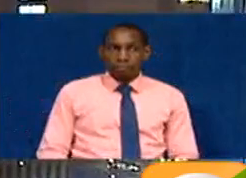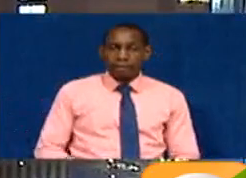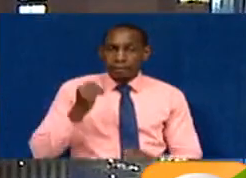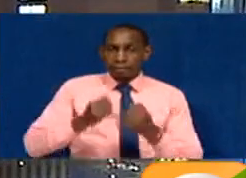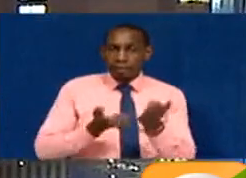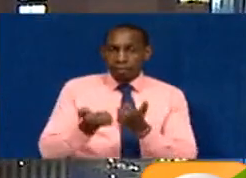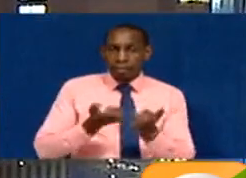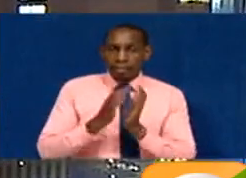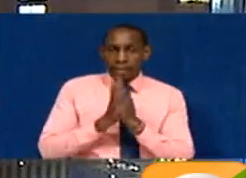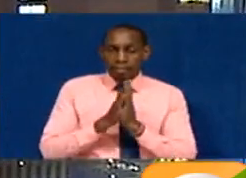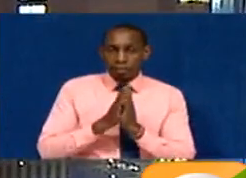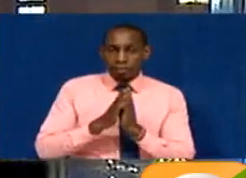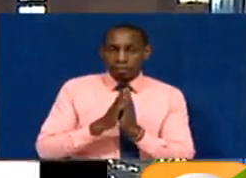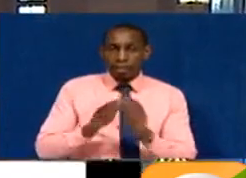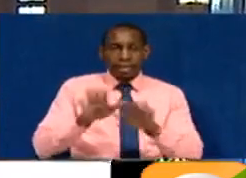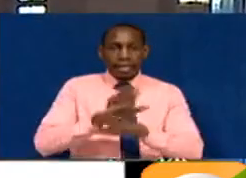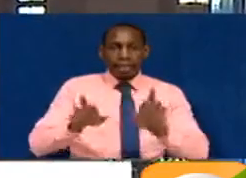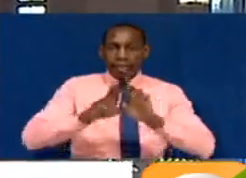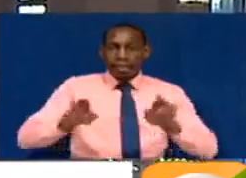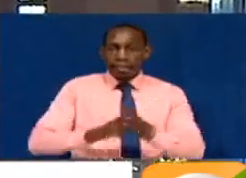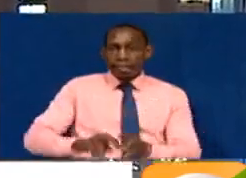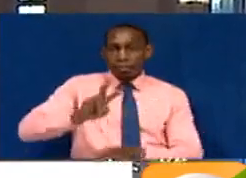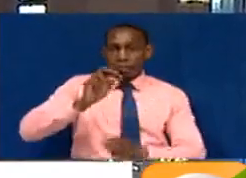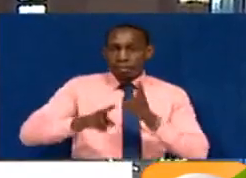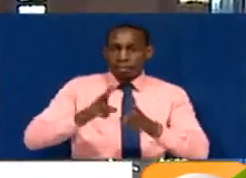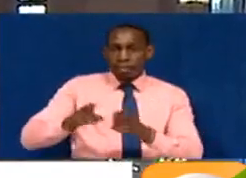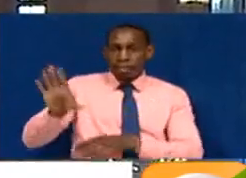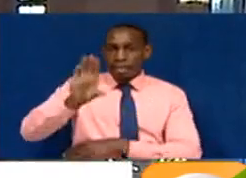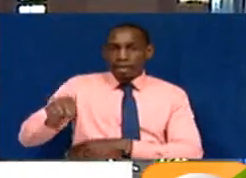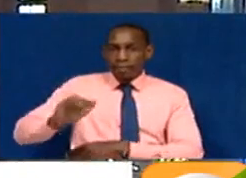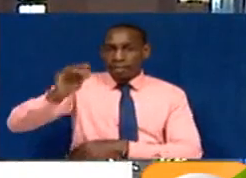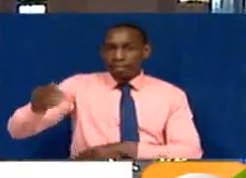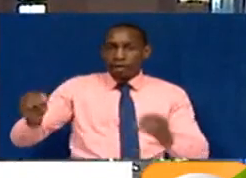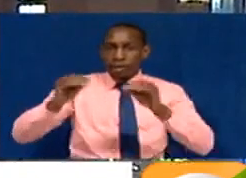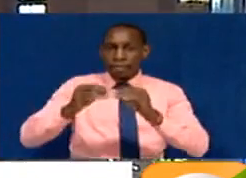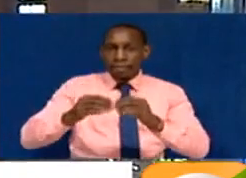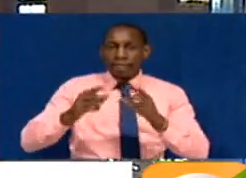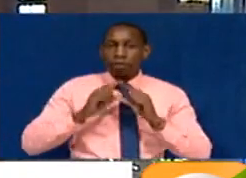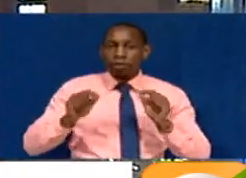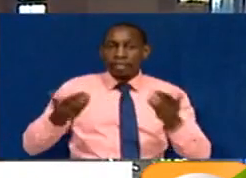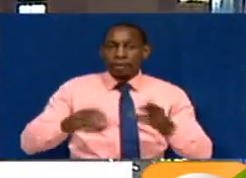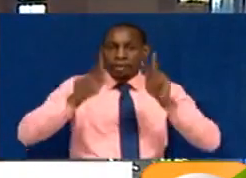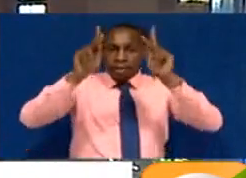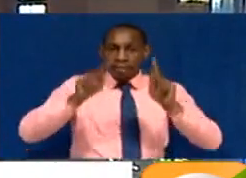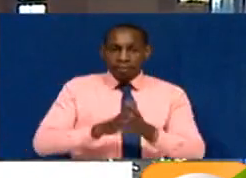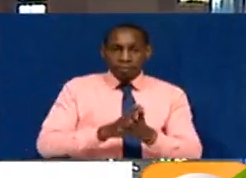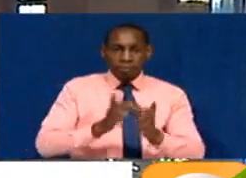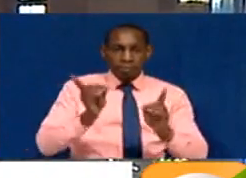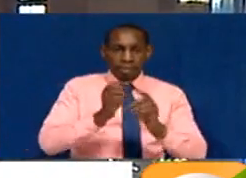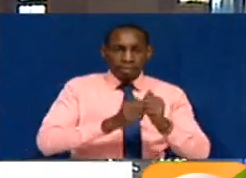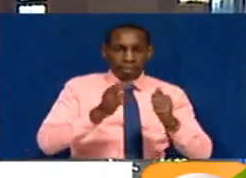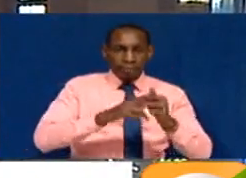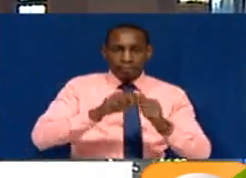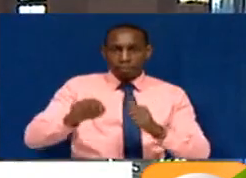And here's one last business report, and it's all systems go for the 2022 AfriCity Summit to be held in Kisumu from the 17th to